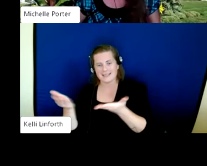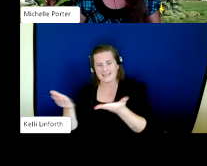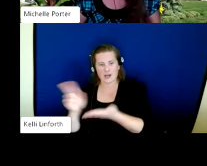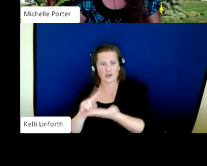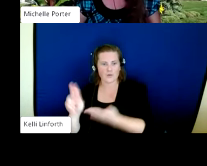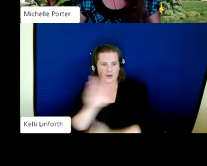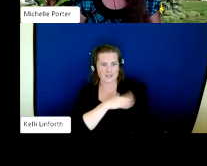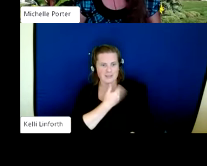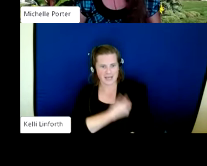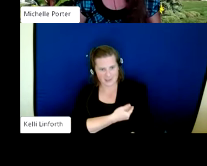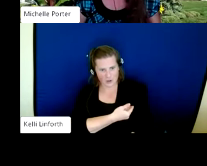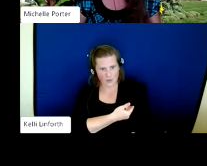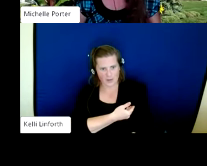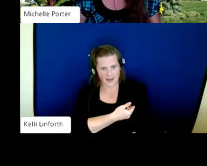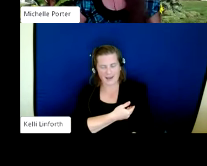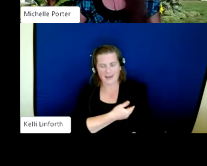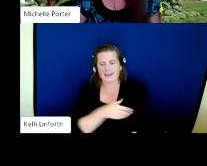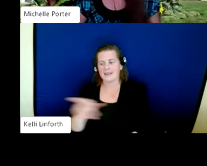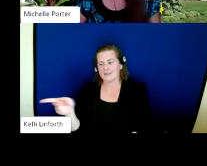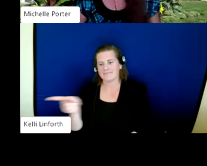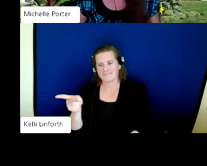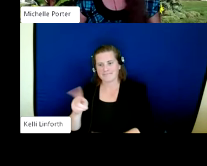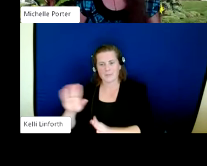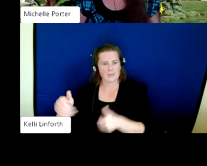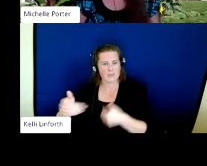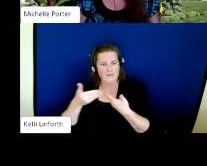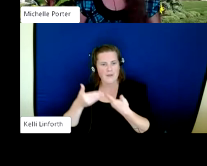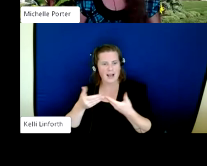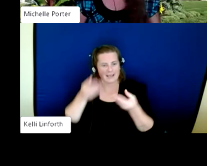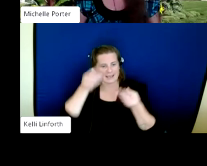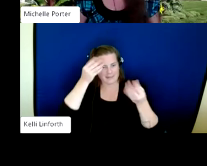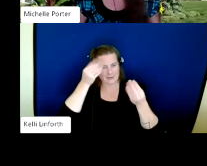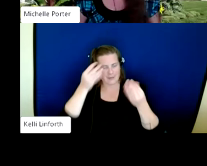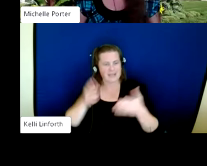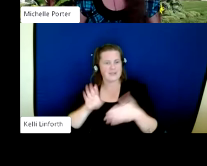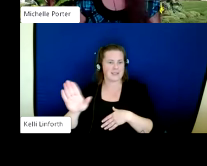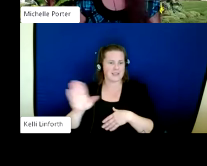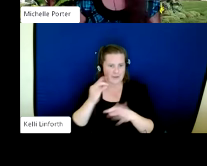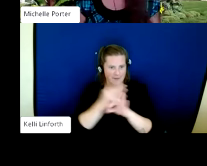of Manitoba who provided us with important input.